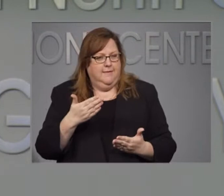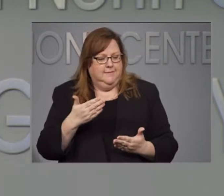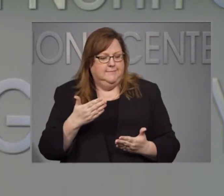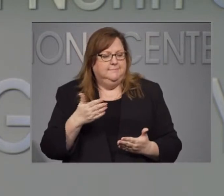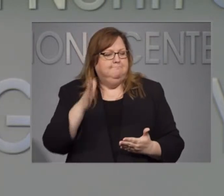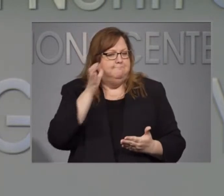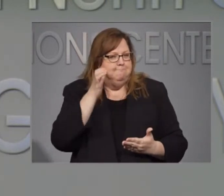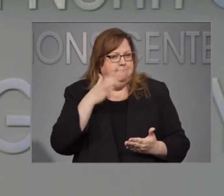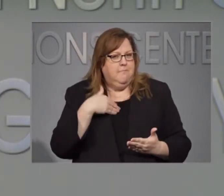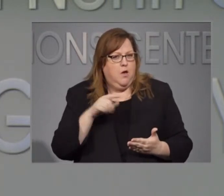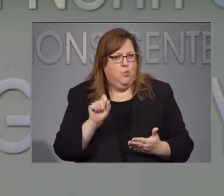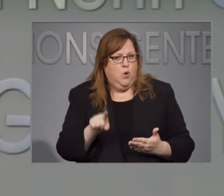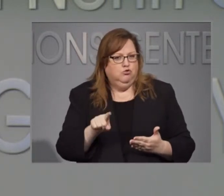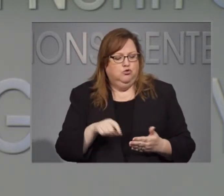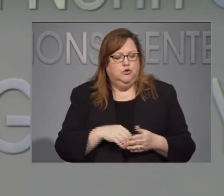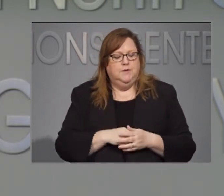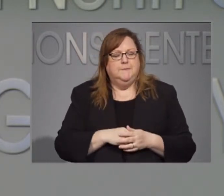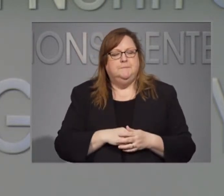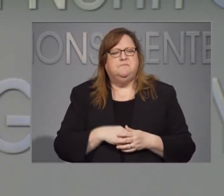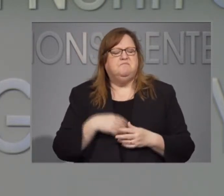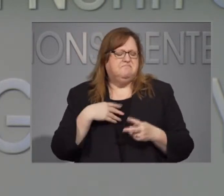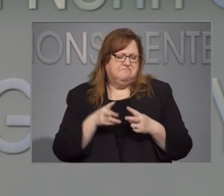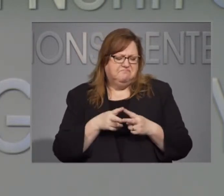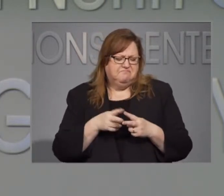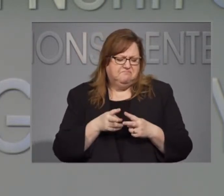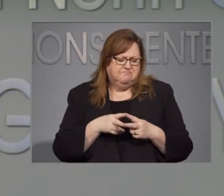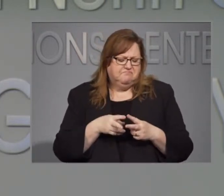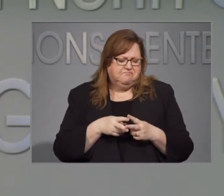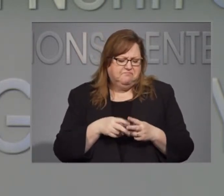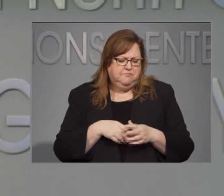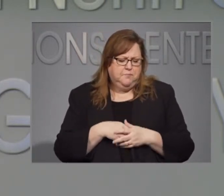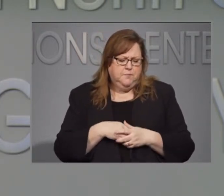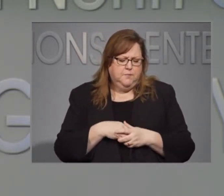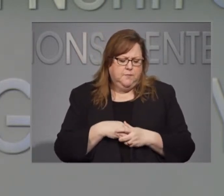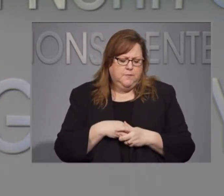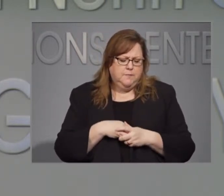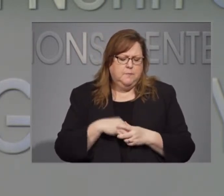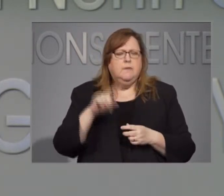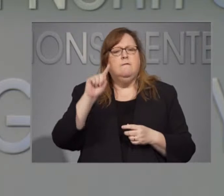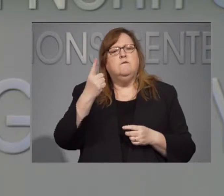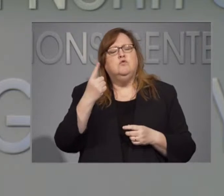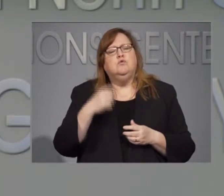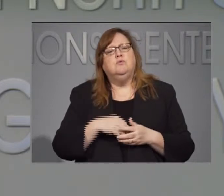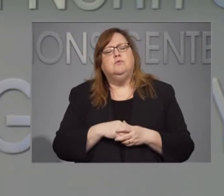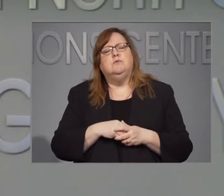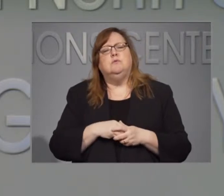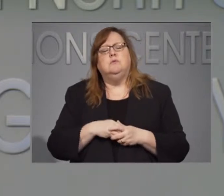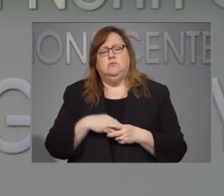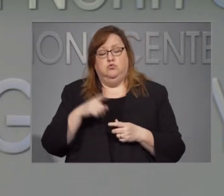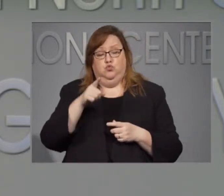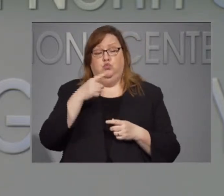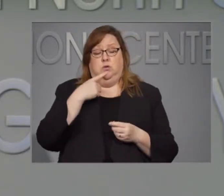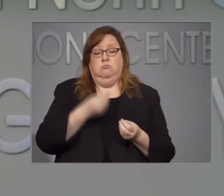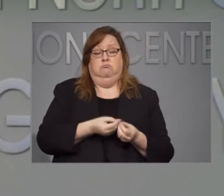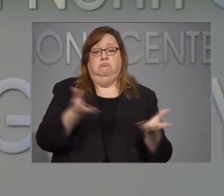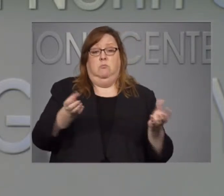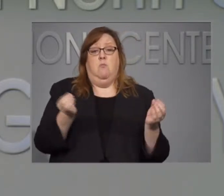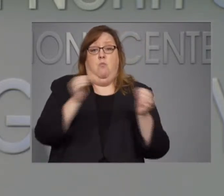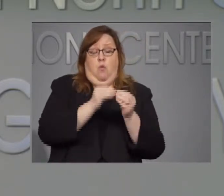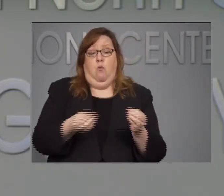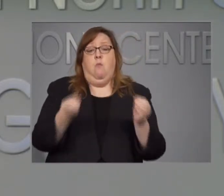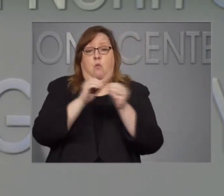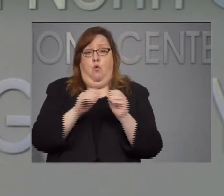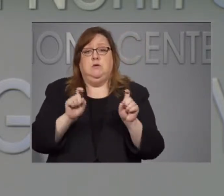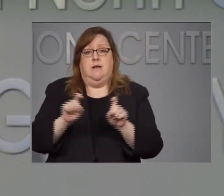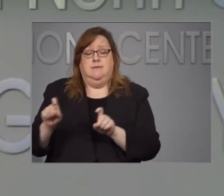question. Actually, a couple of things. Number one, what percentage, since we're testing more now, what percentage of cases are